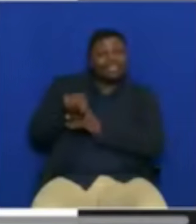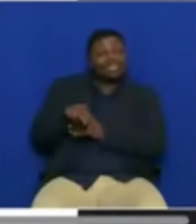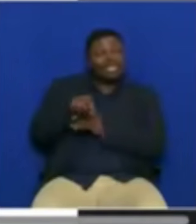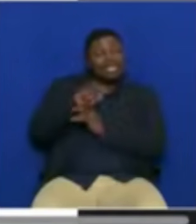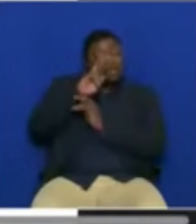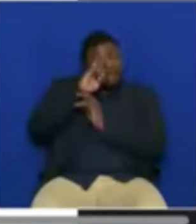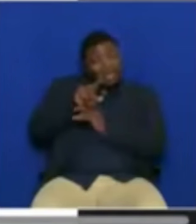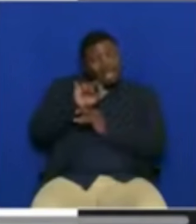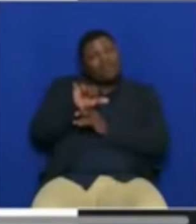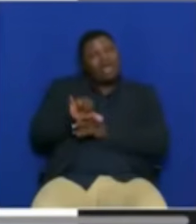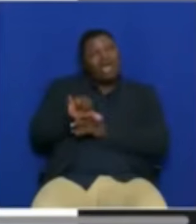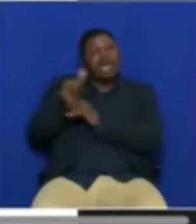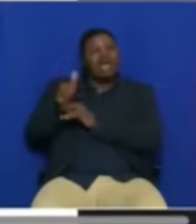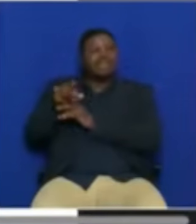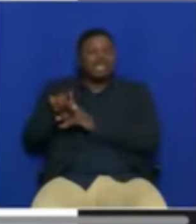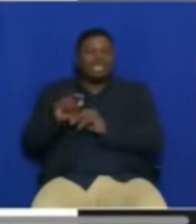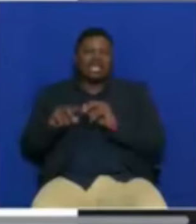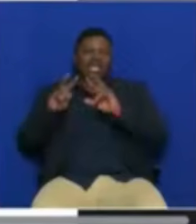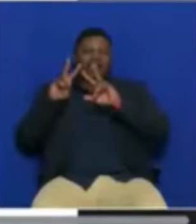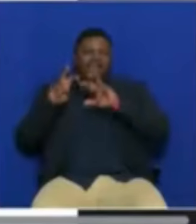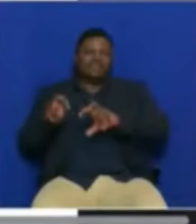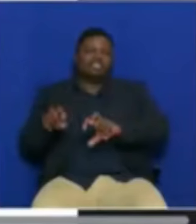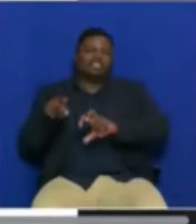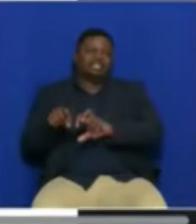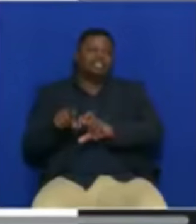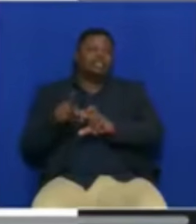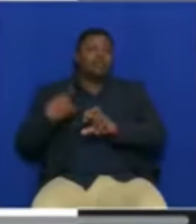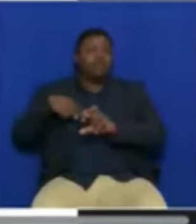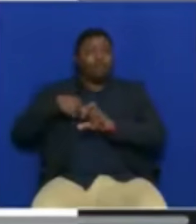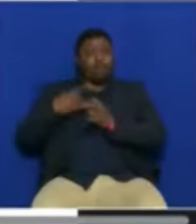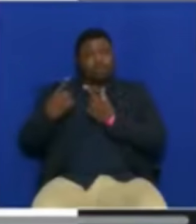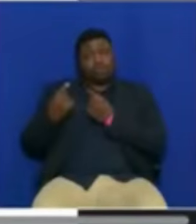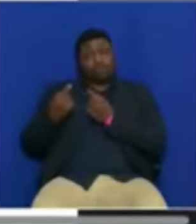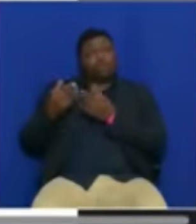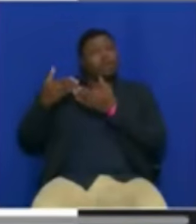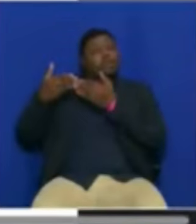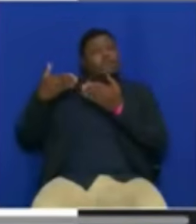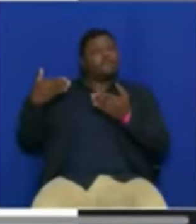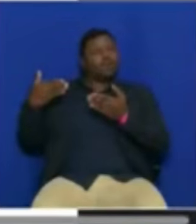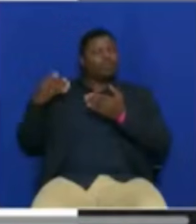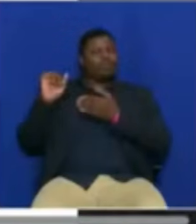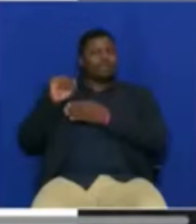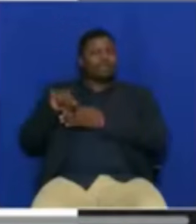were being conducted. So therefore, all the documents of the implicated people.